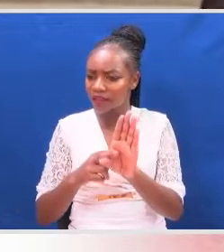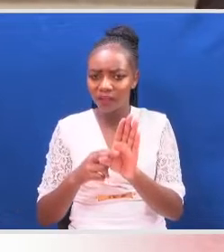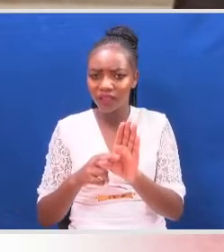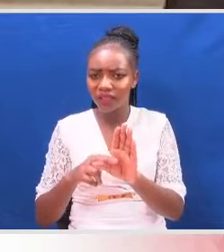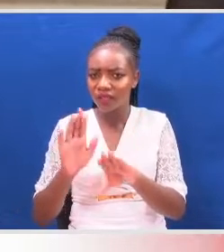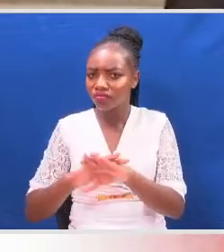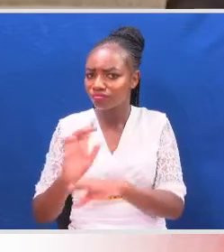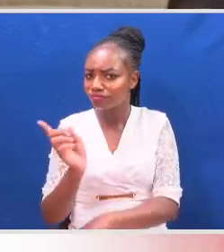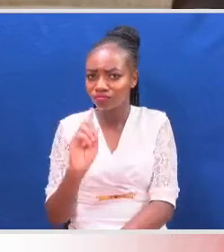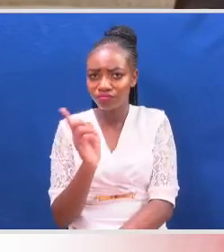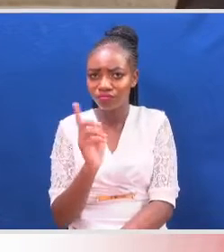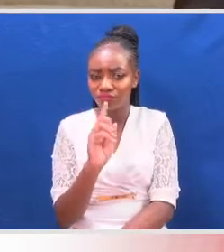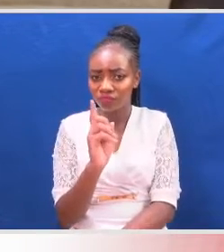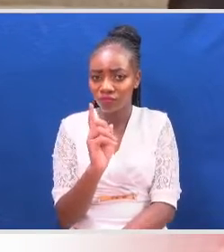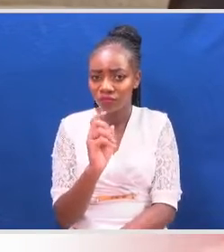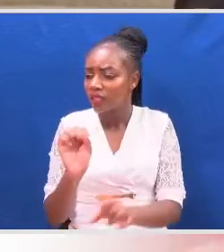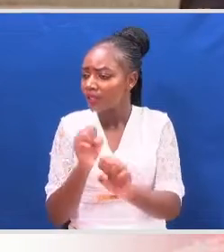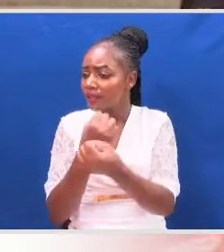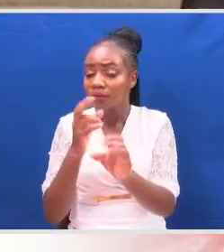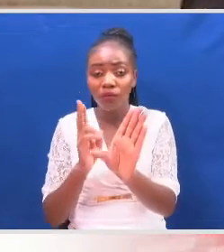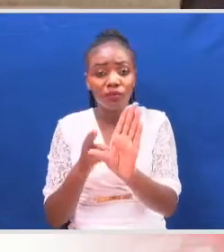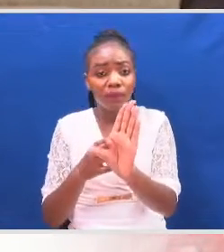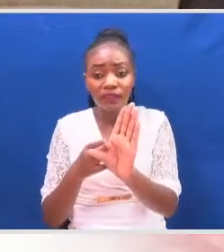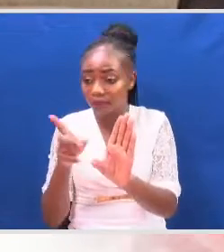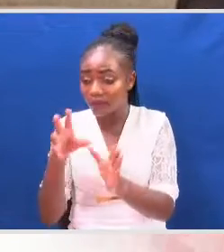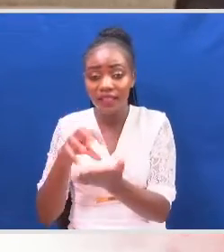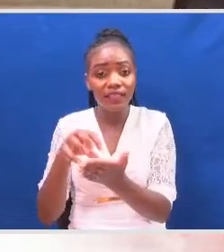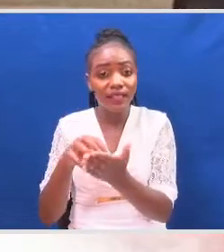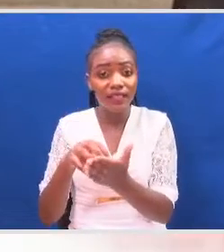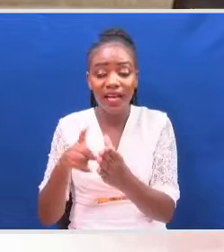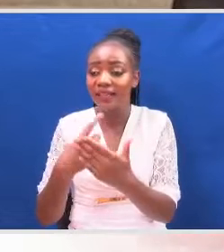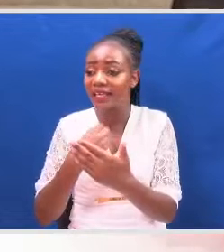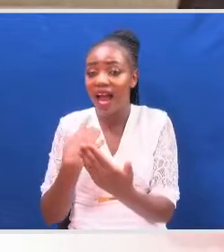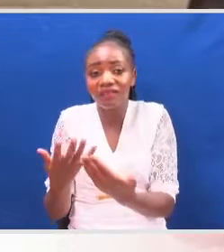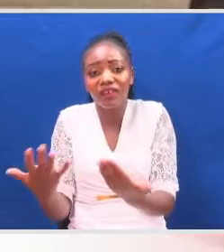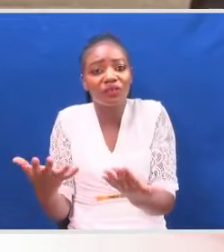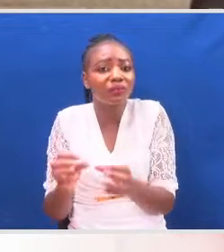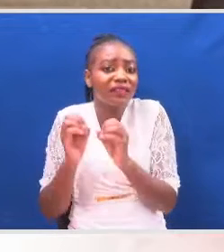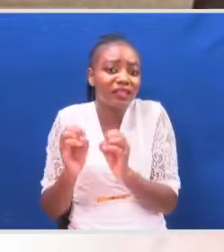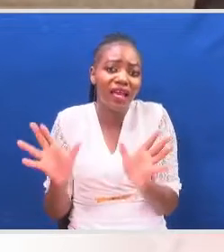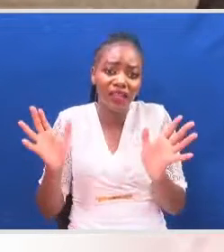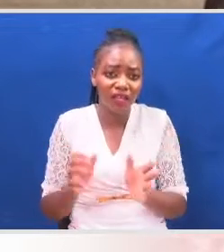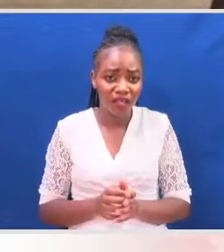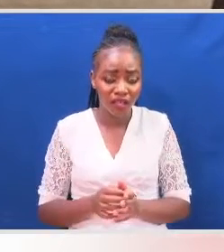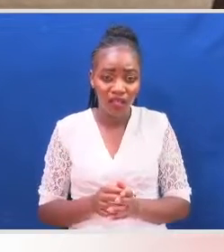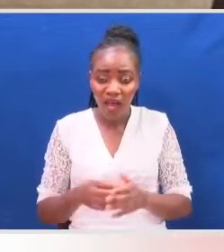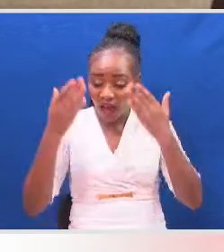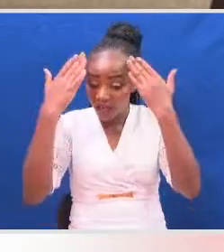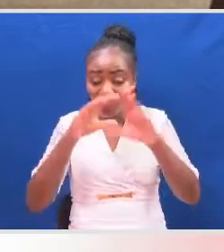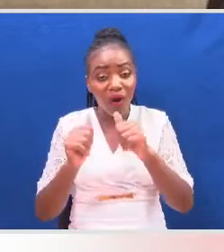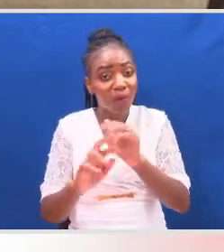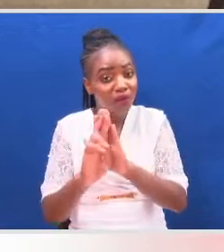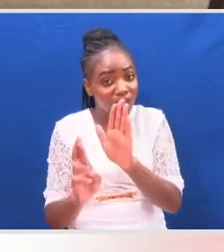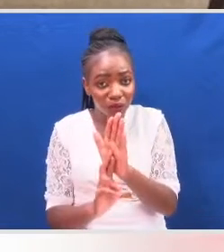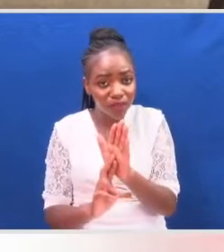proceedings where I do not even have the documents, I have not taken full instructions from the governor, and I